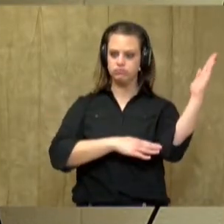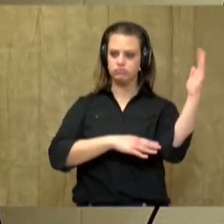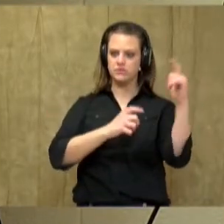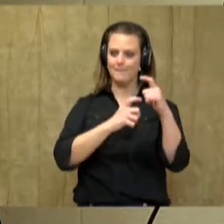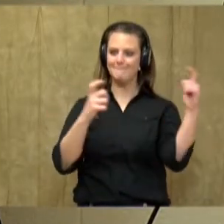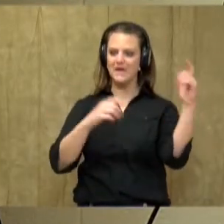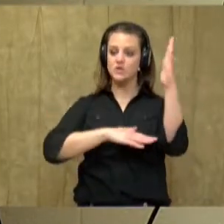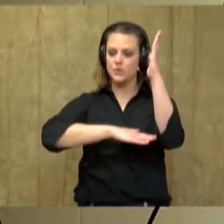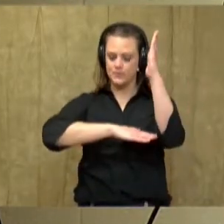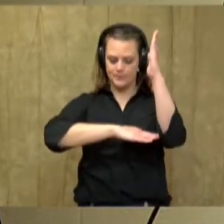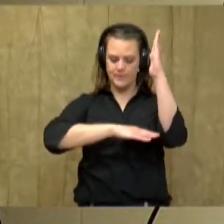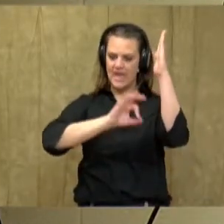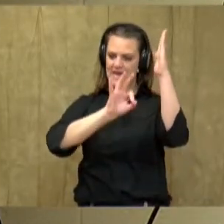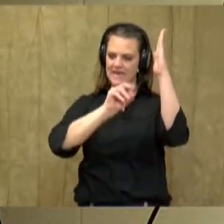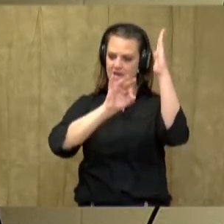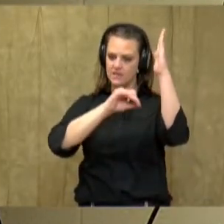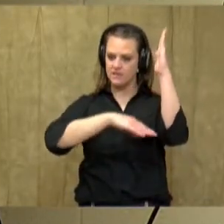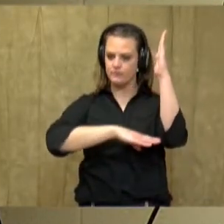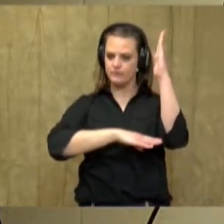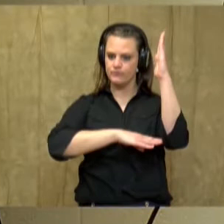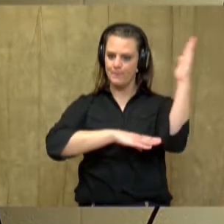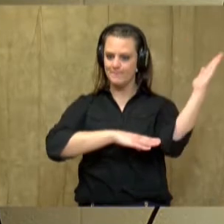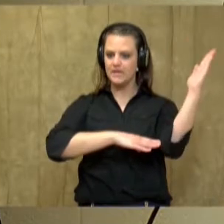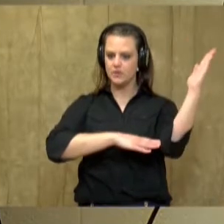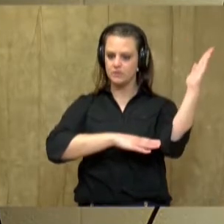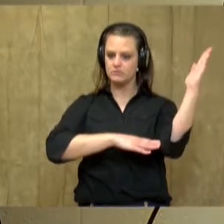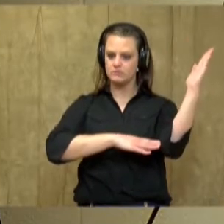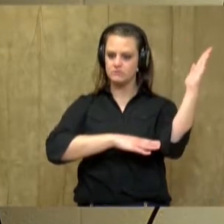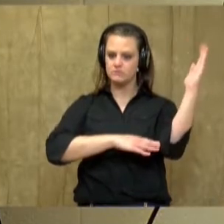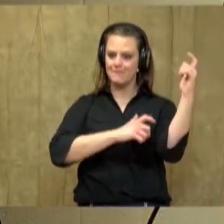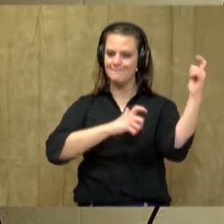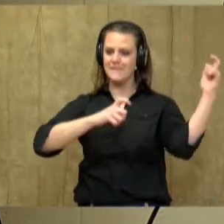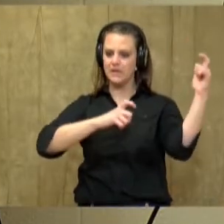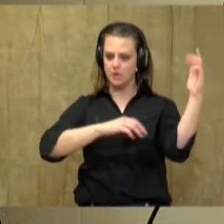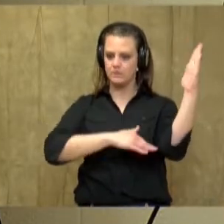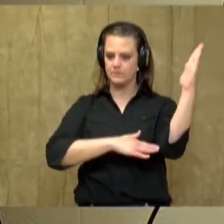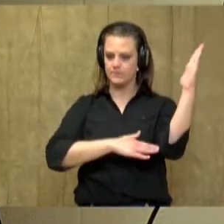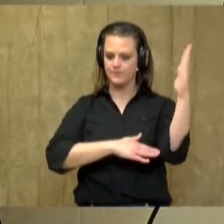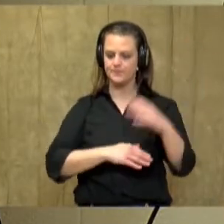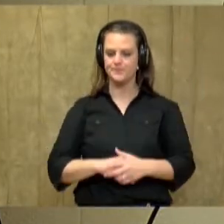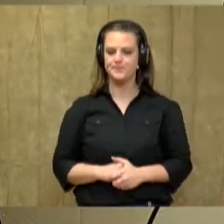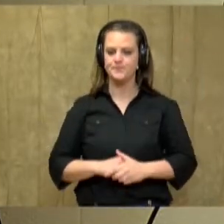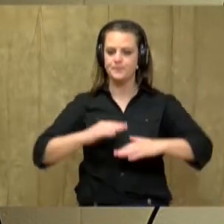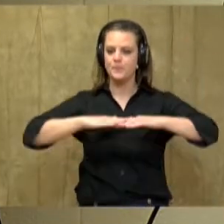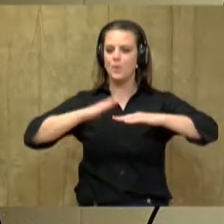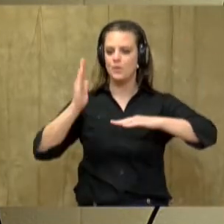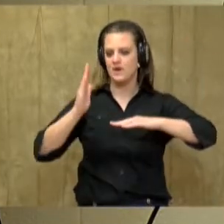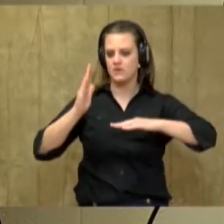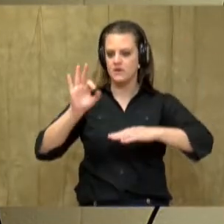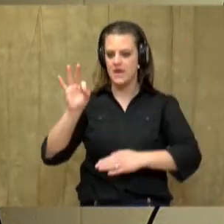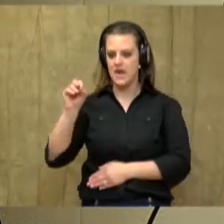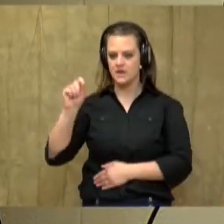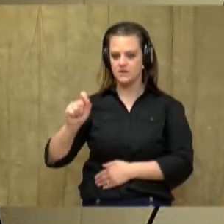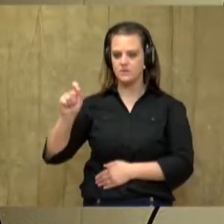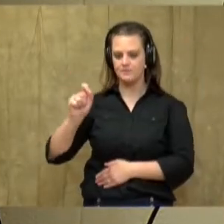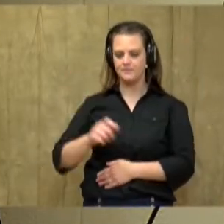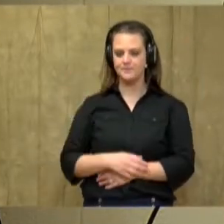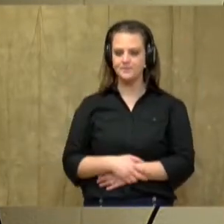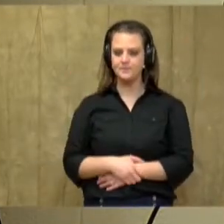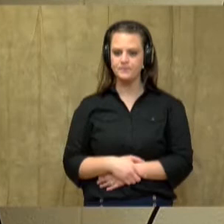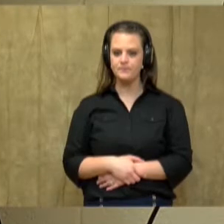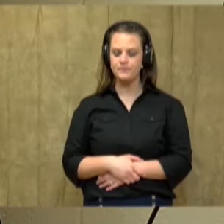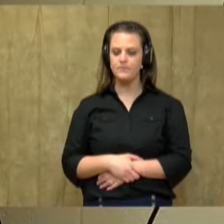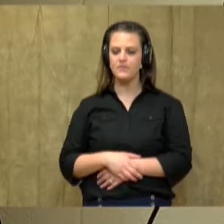It's greater than 90 degrees. All right, let's look at that square. Do we see any